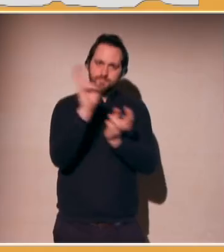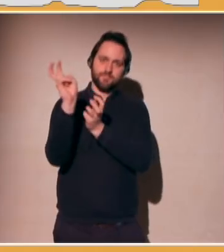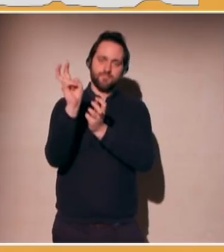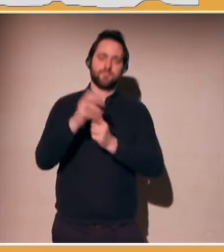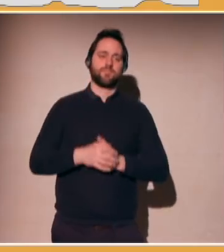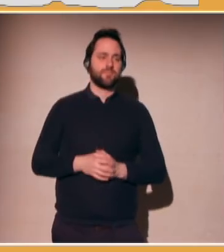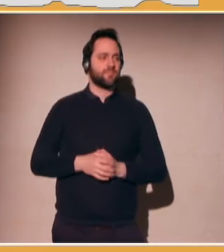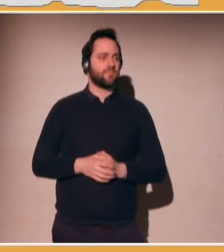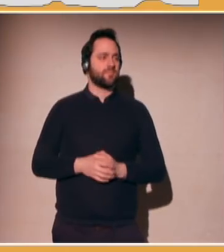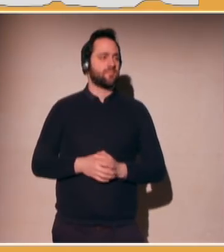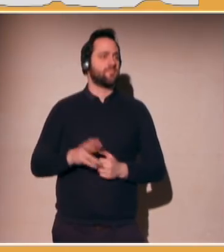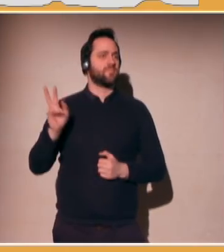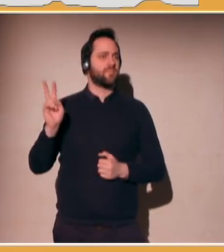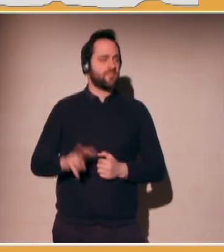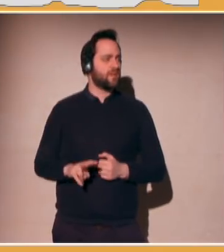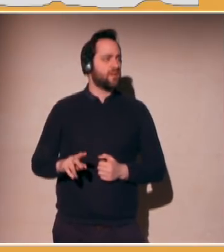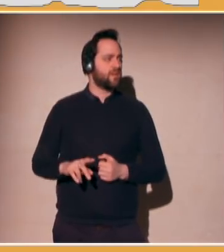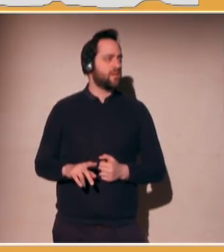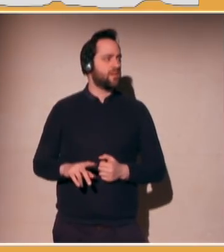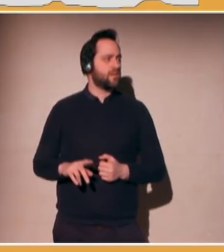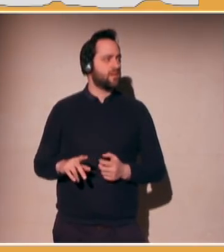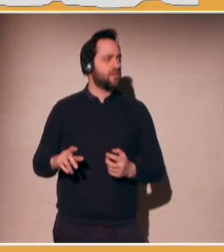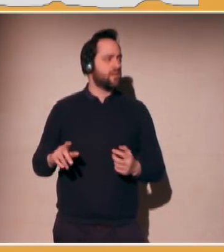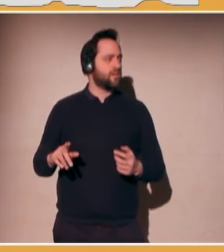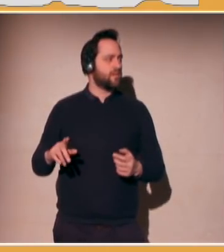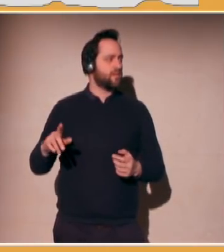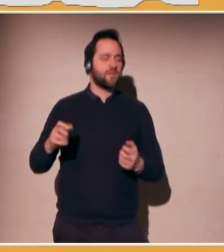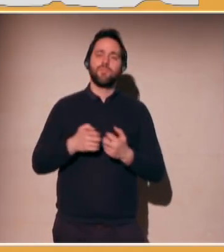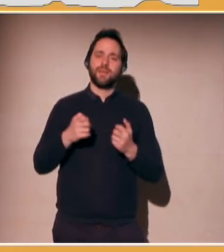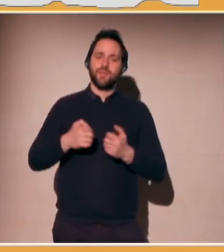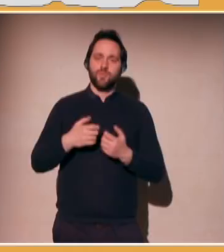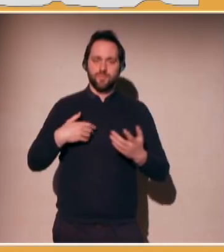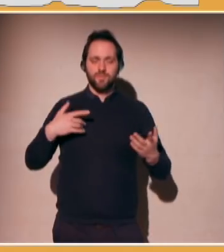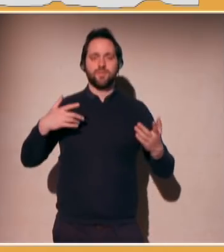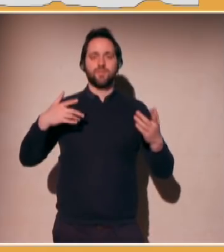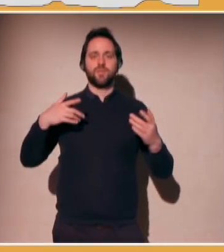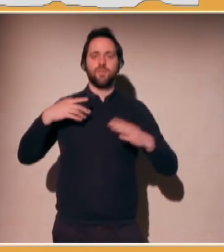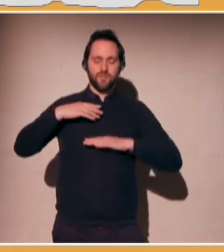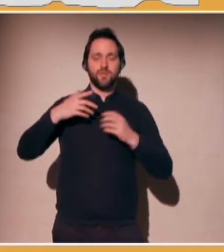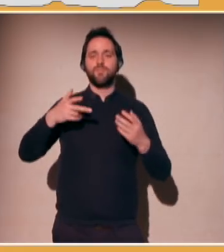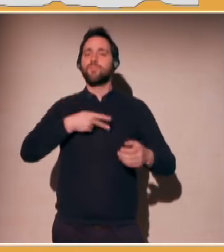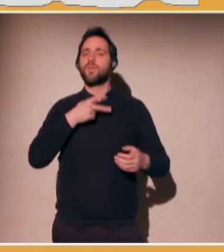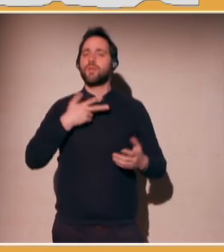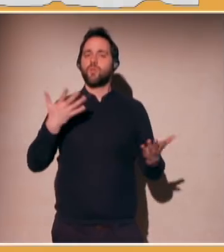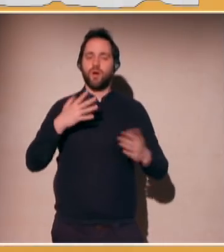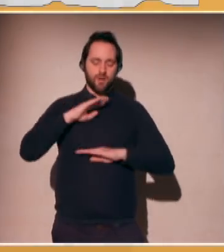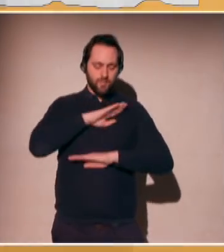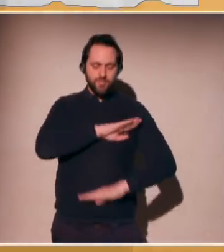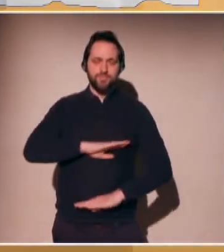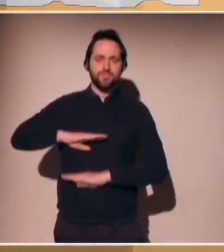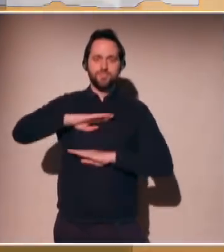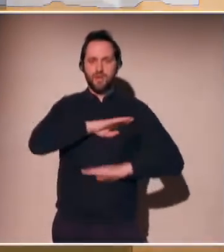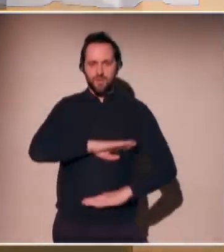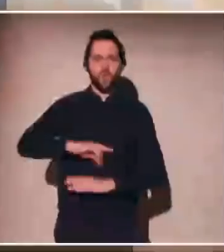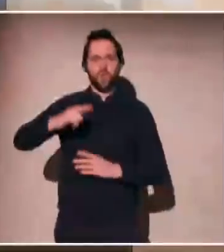radiology looking into those pictures? There's not enough radiologists out there to do that. And besides, they would miss so many